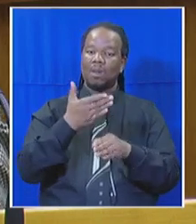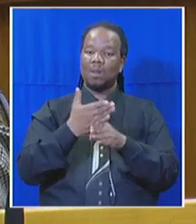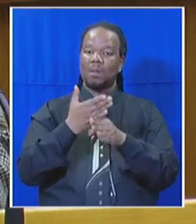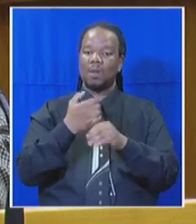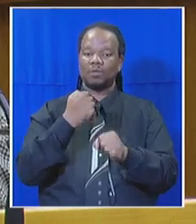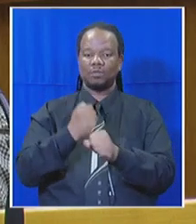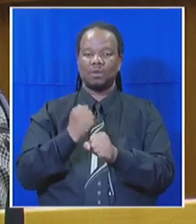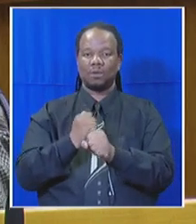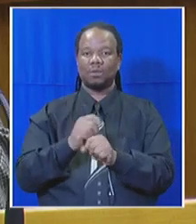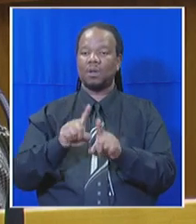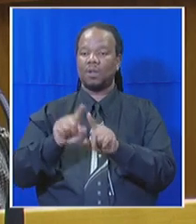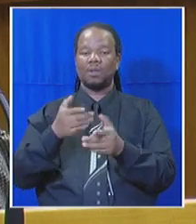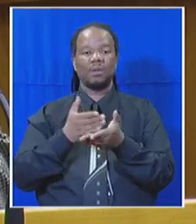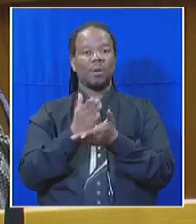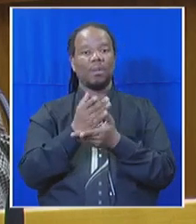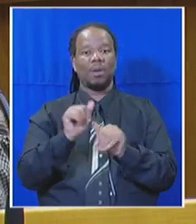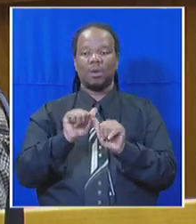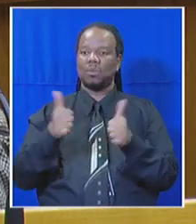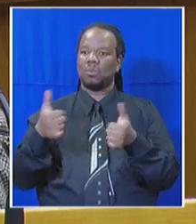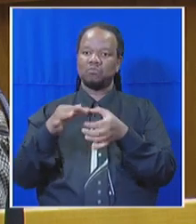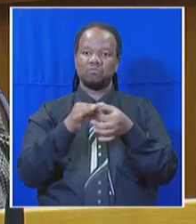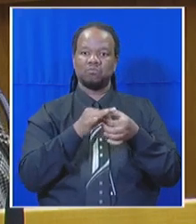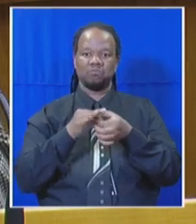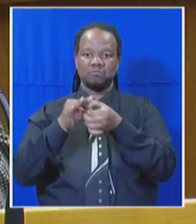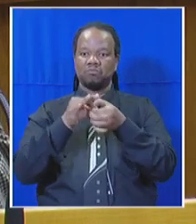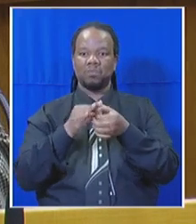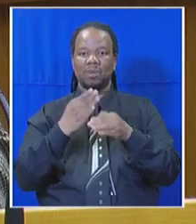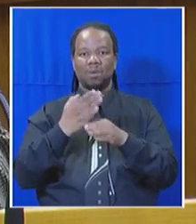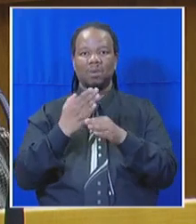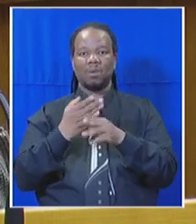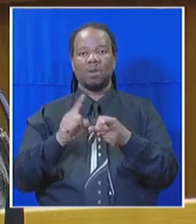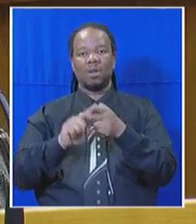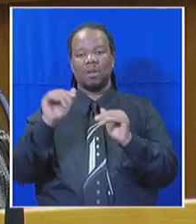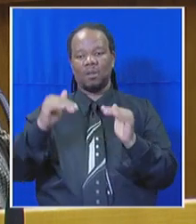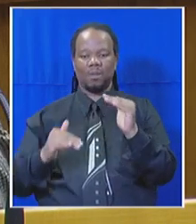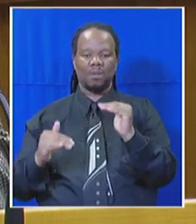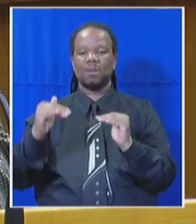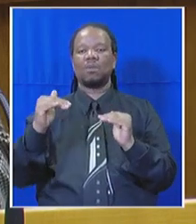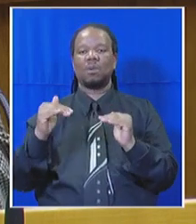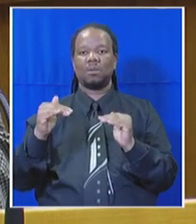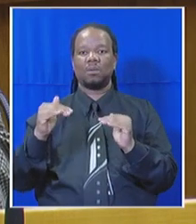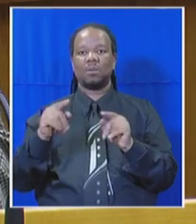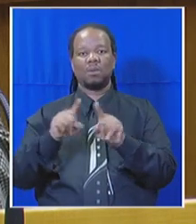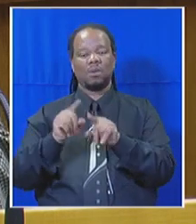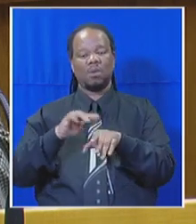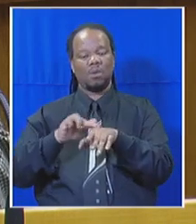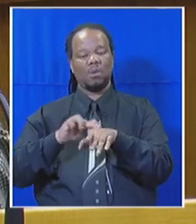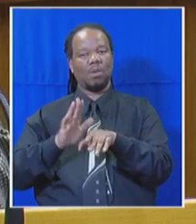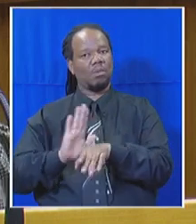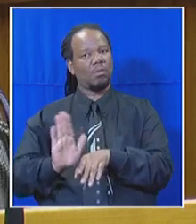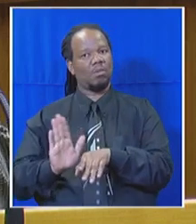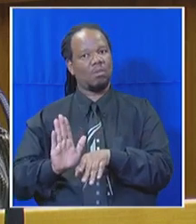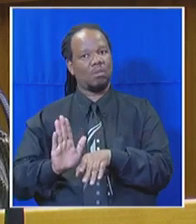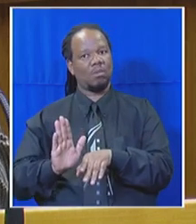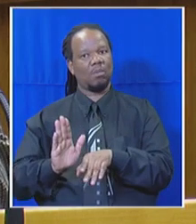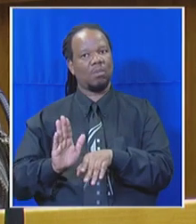workplace rights, sound labor relations, and the elimination of inequality and discrimination in the workplace,